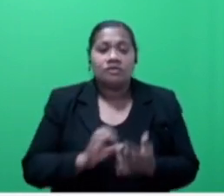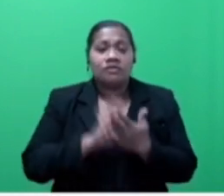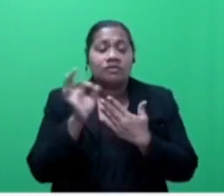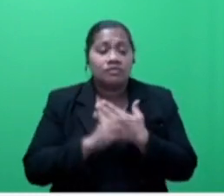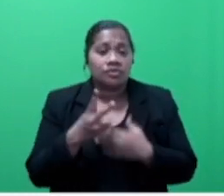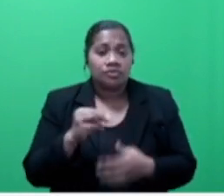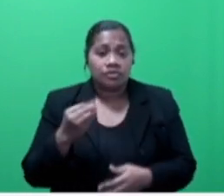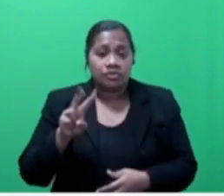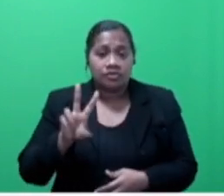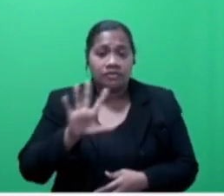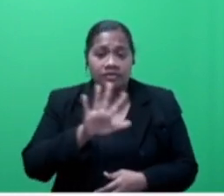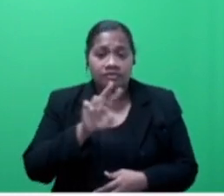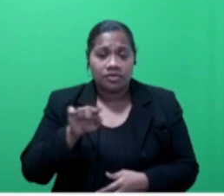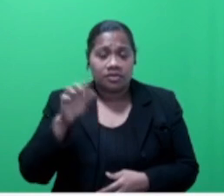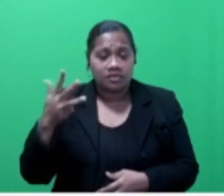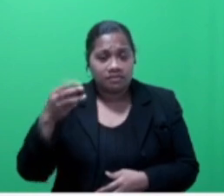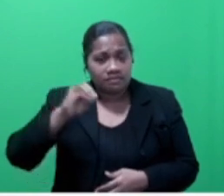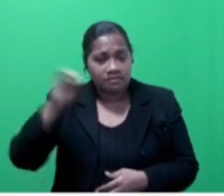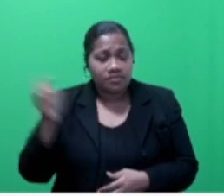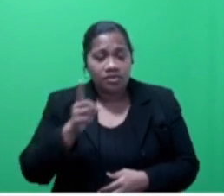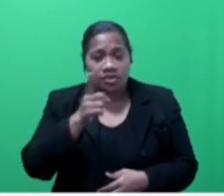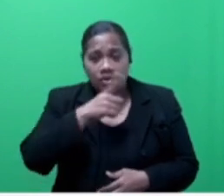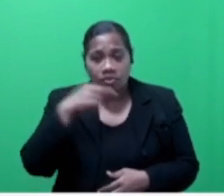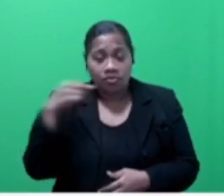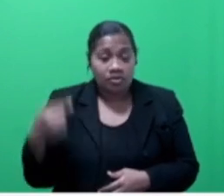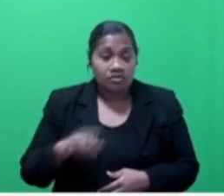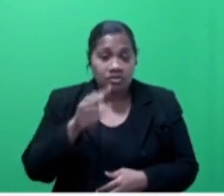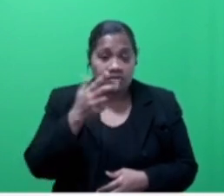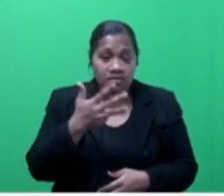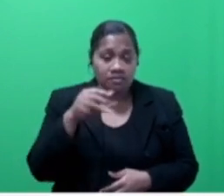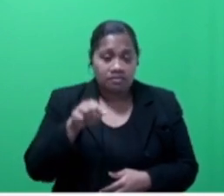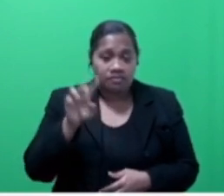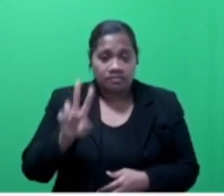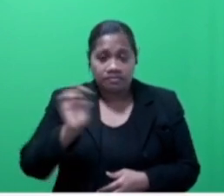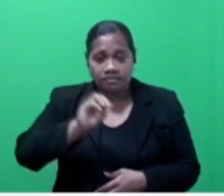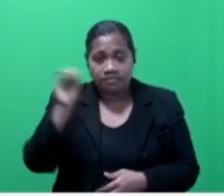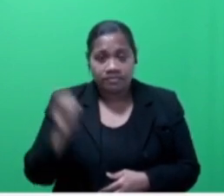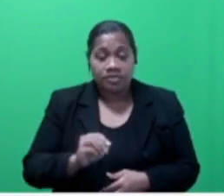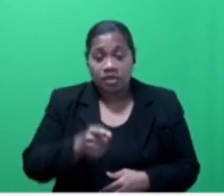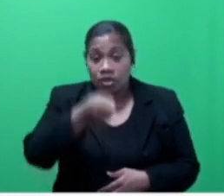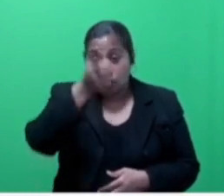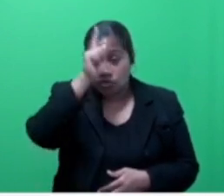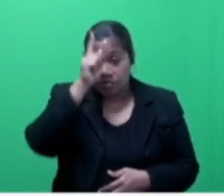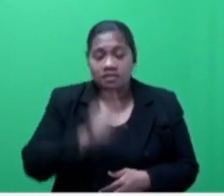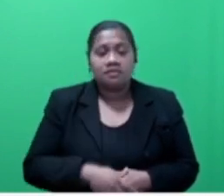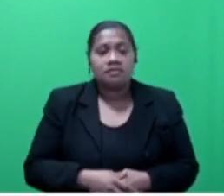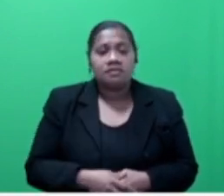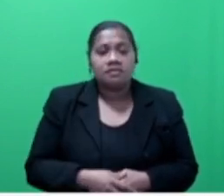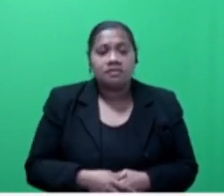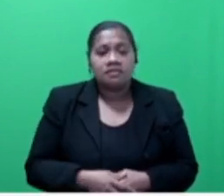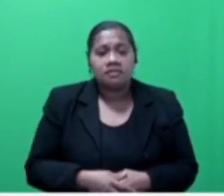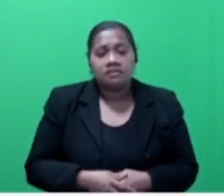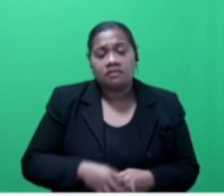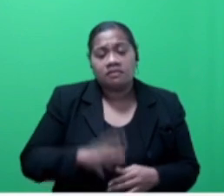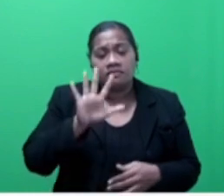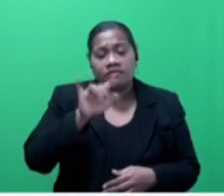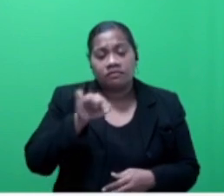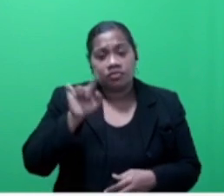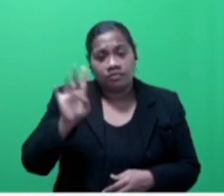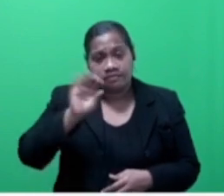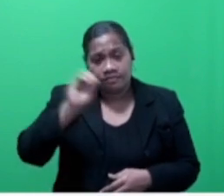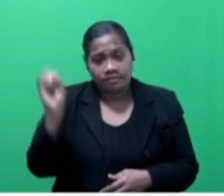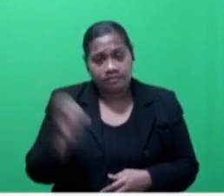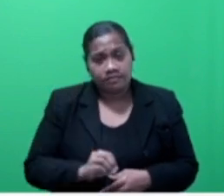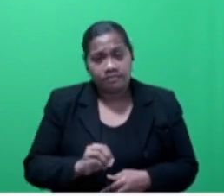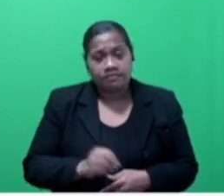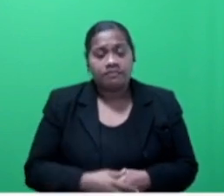2022, 5.9%. Russia, 9.2%. Germany, February 2022, 5.1%.